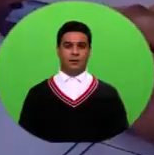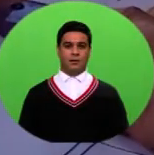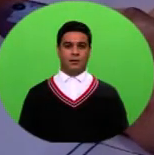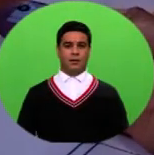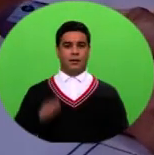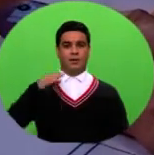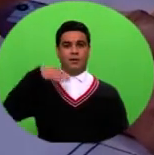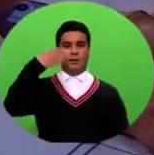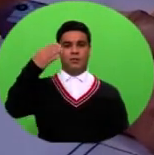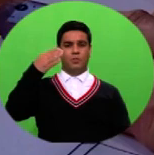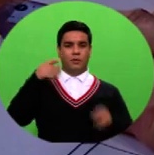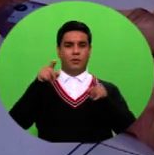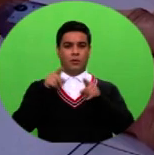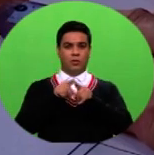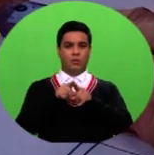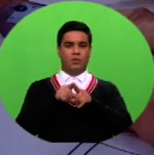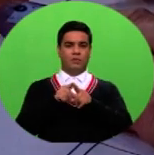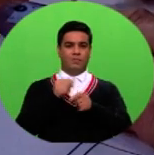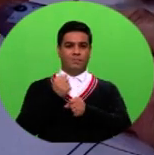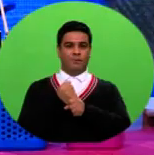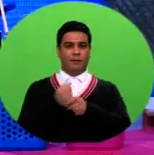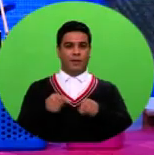Tepadan ham xuddi shunday asos chizib olamiz.